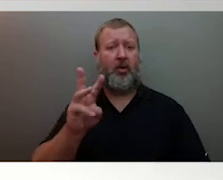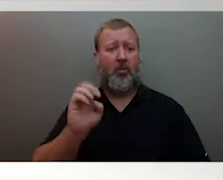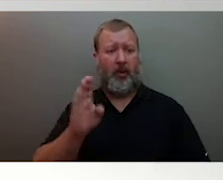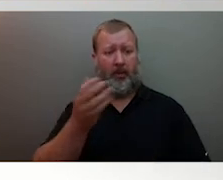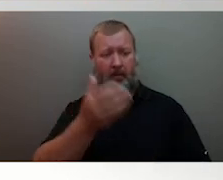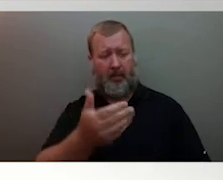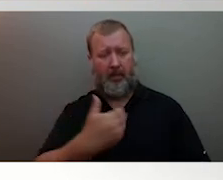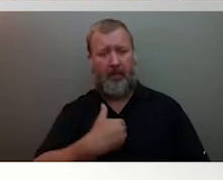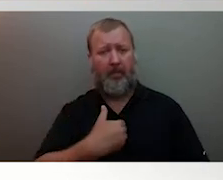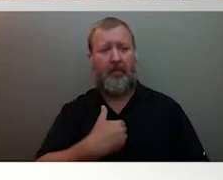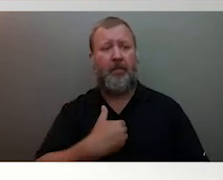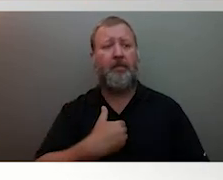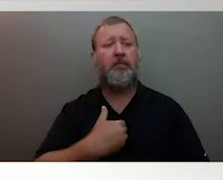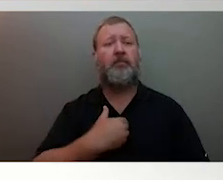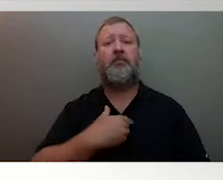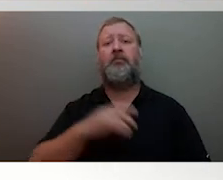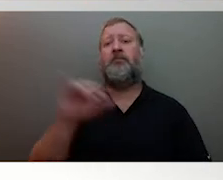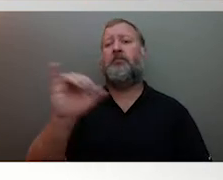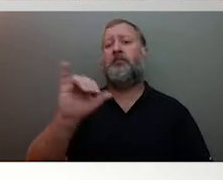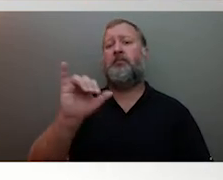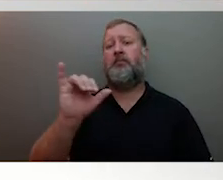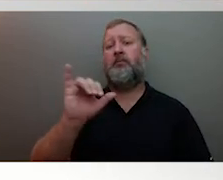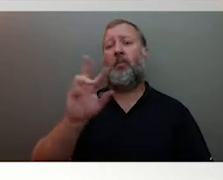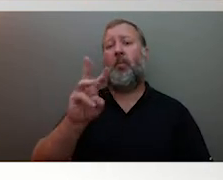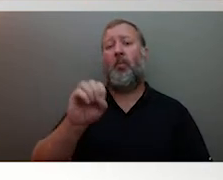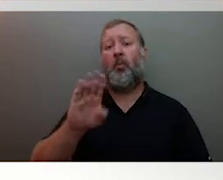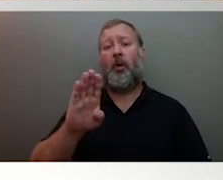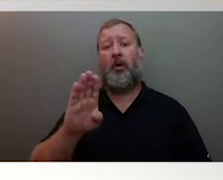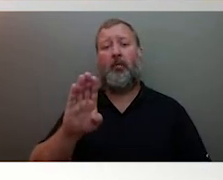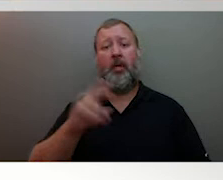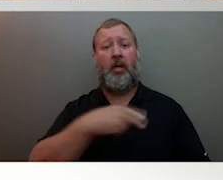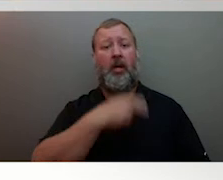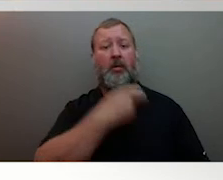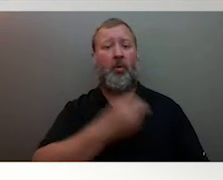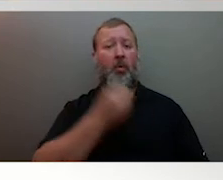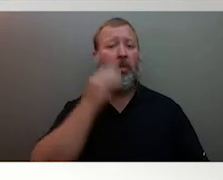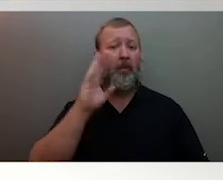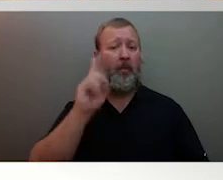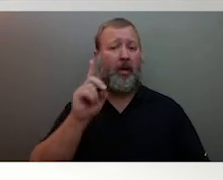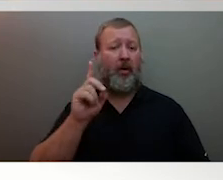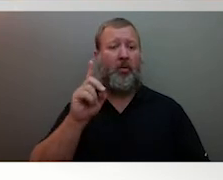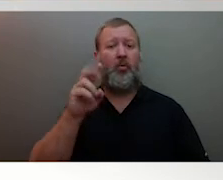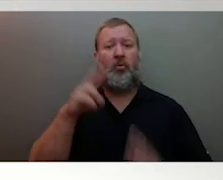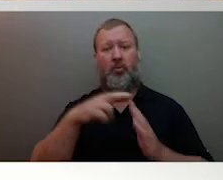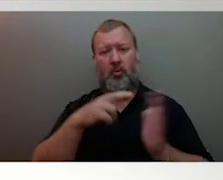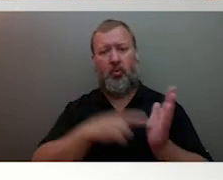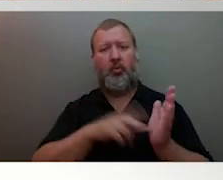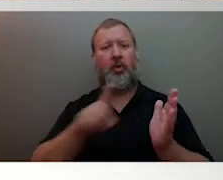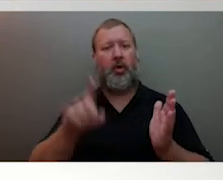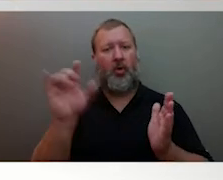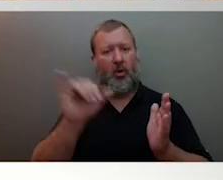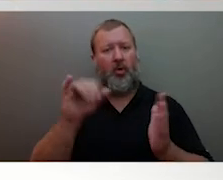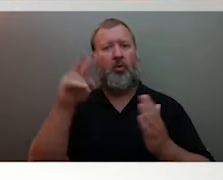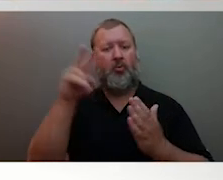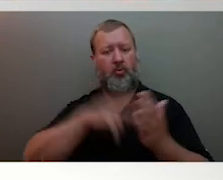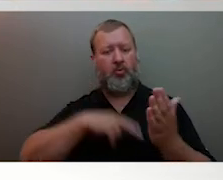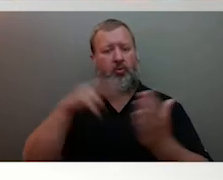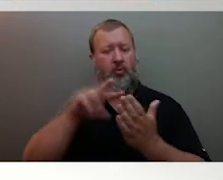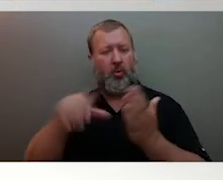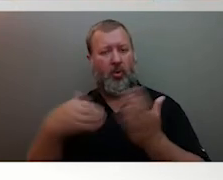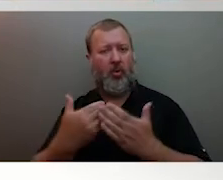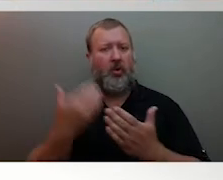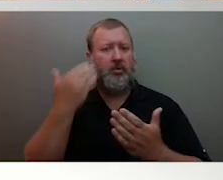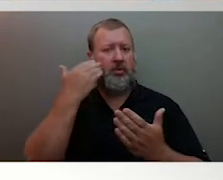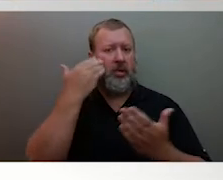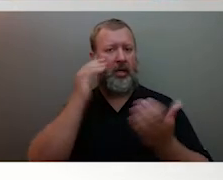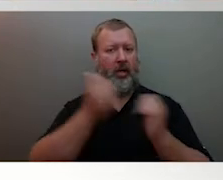website. There's also on that website, it is the hospital homebound rule is included so that you can also read the rule and see